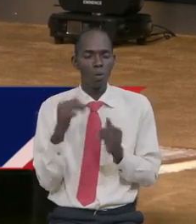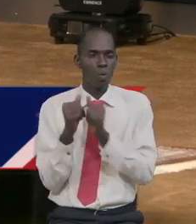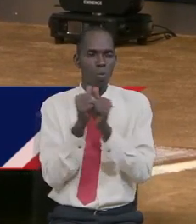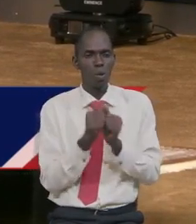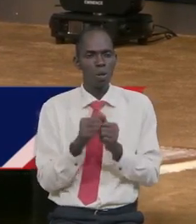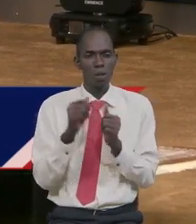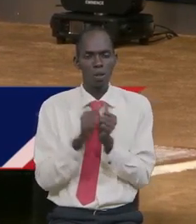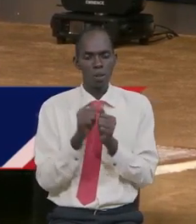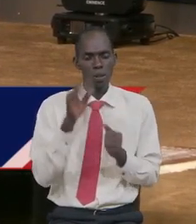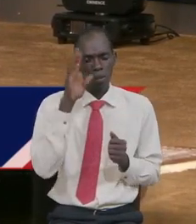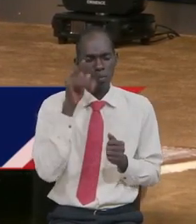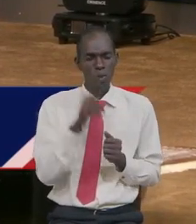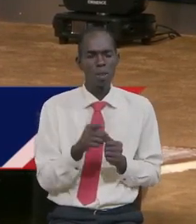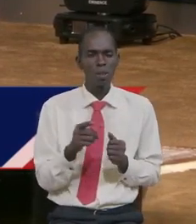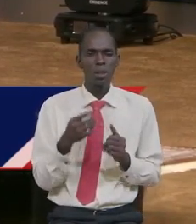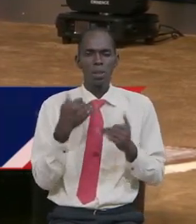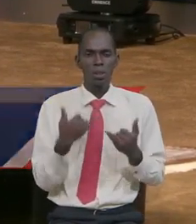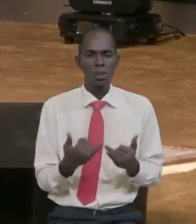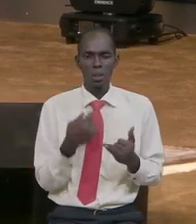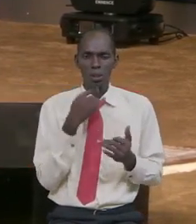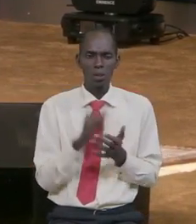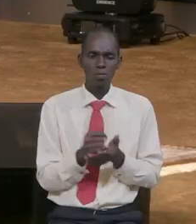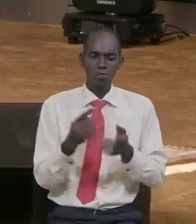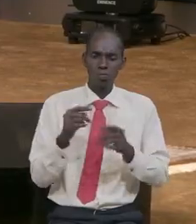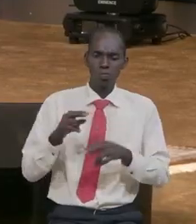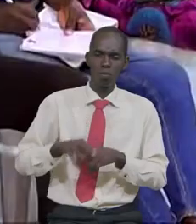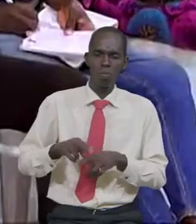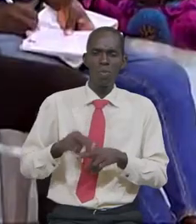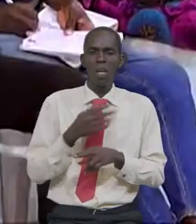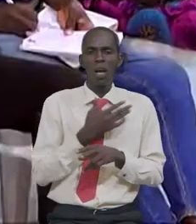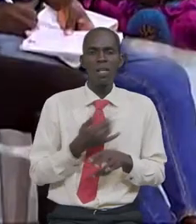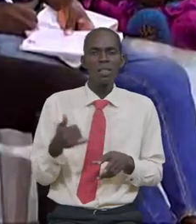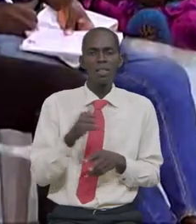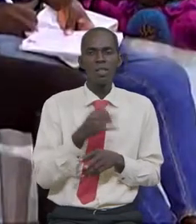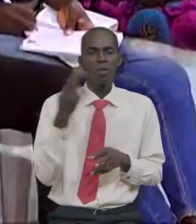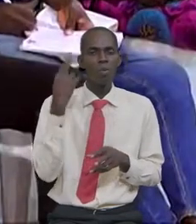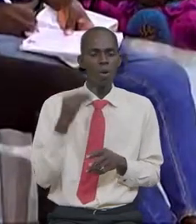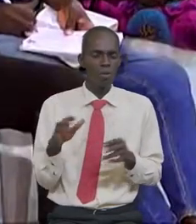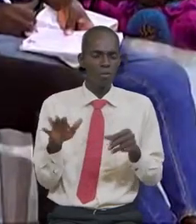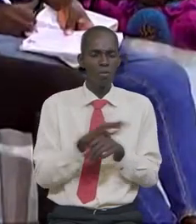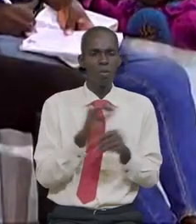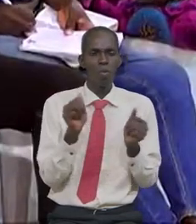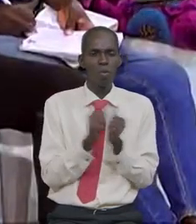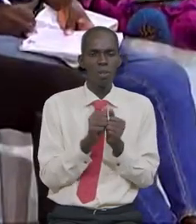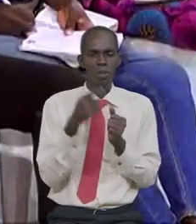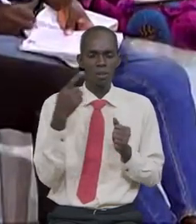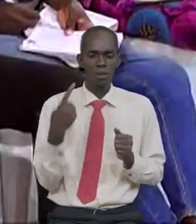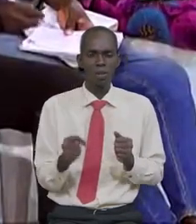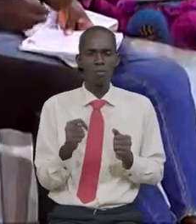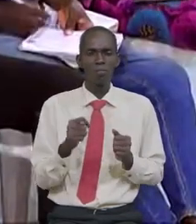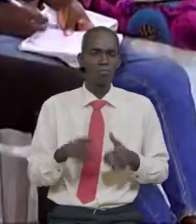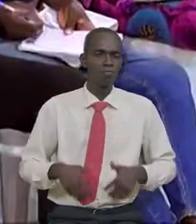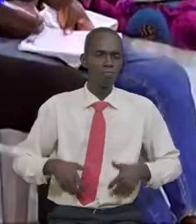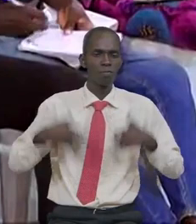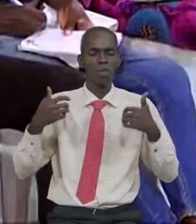which is the sect of the Sadducees. And they were filled with indignation, like Nebuchadnezzar.